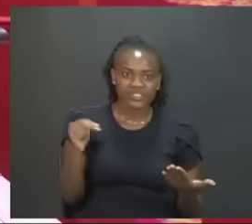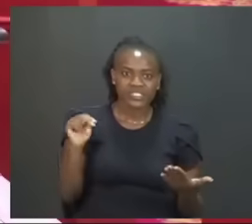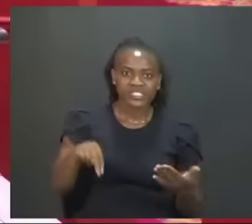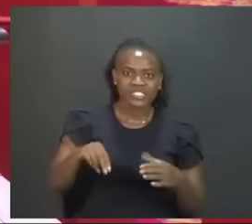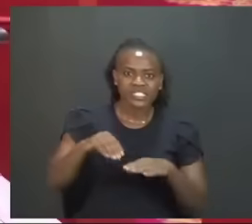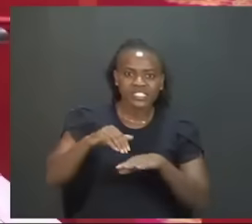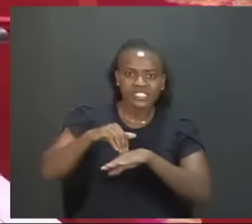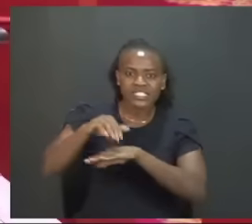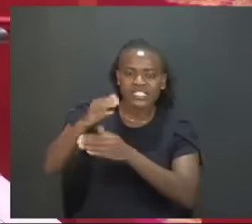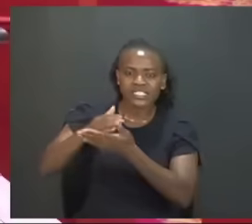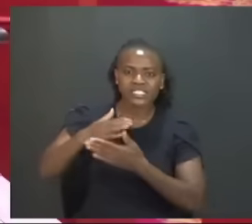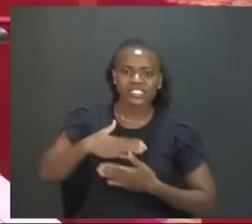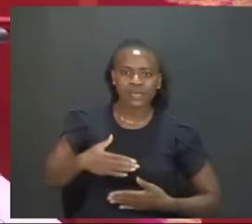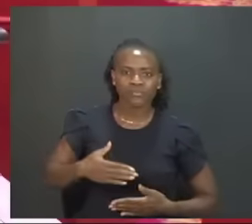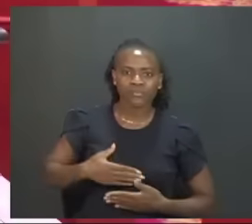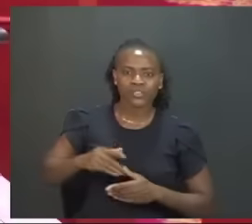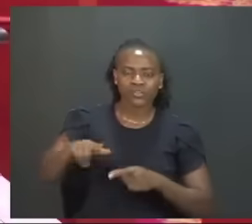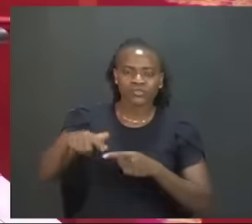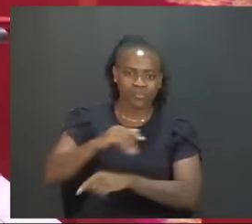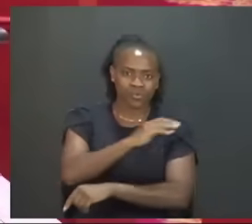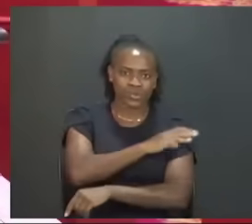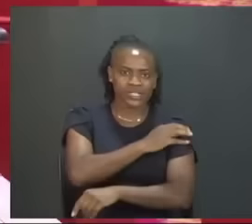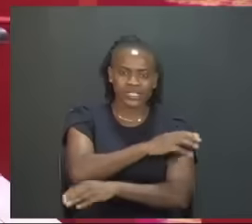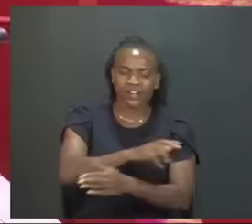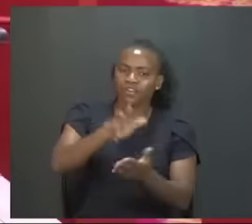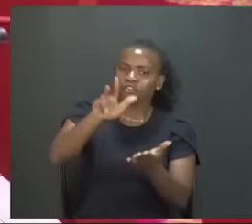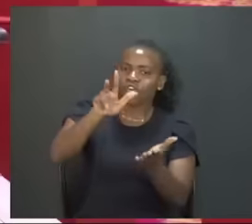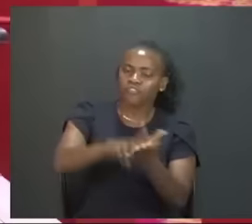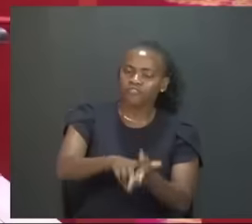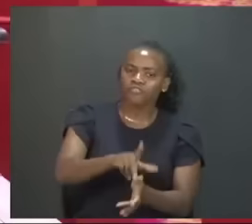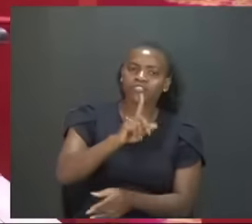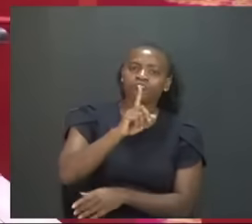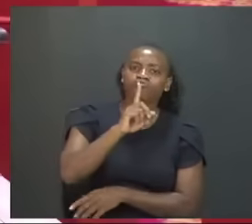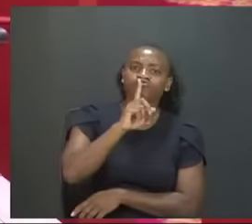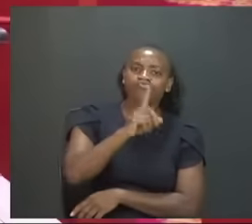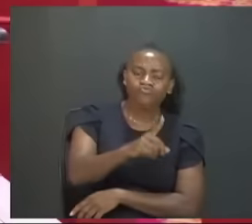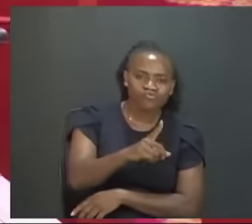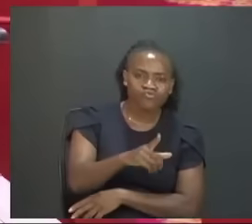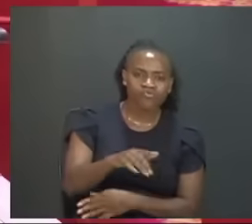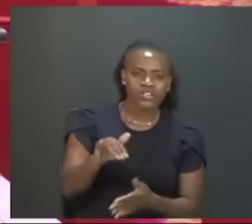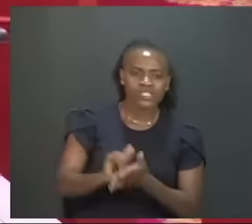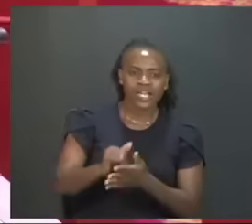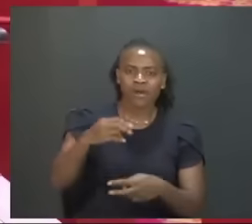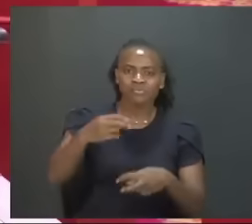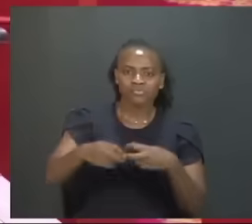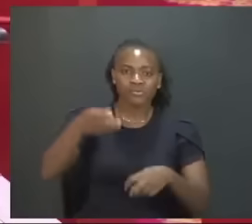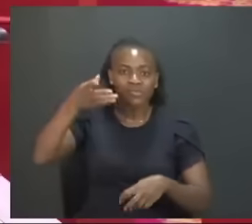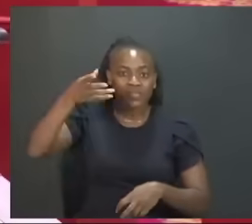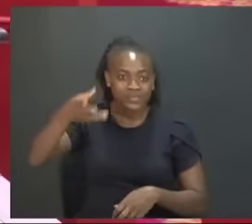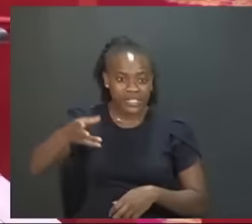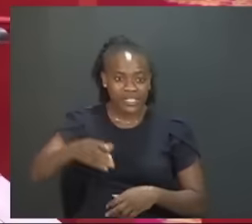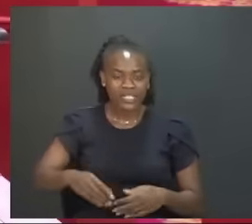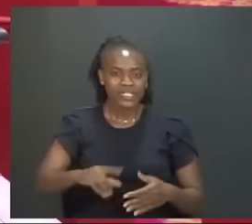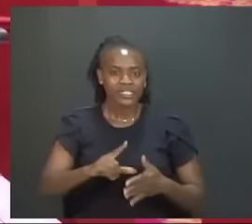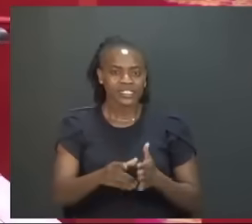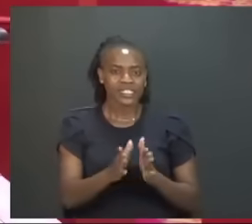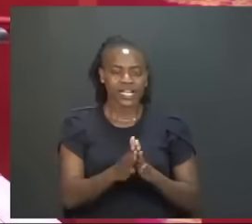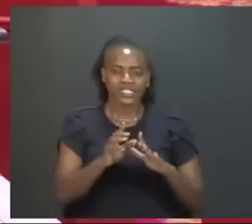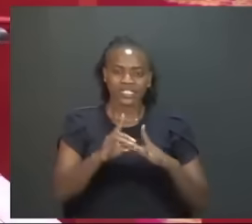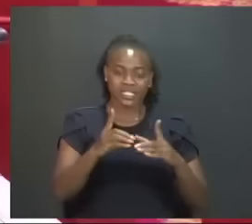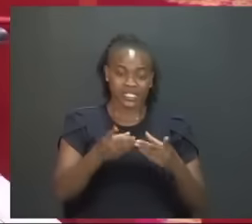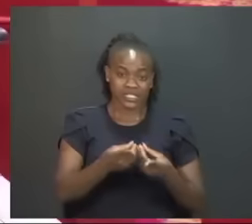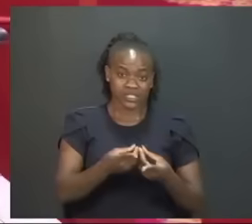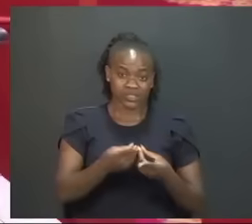somebody to the clinic to confirm that indeed the clinic has not been roofed, and now find out from the district health